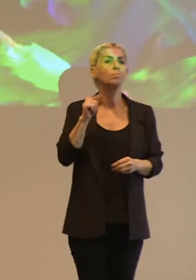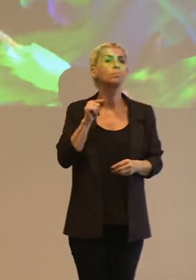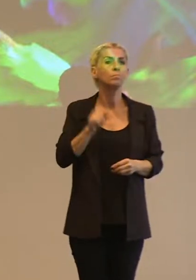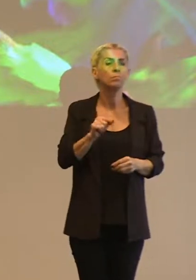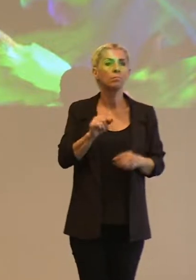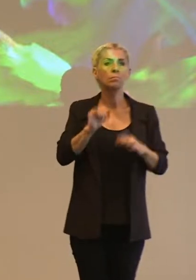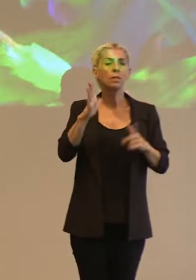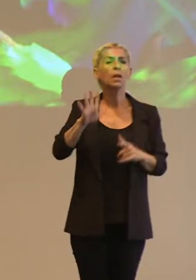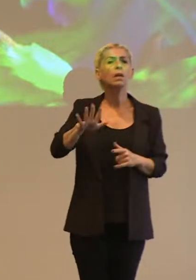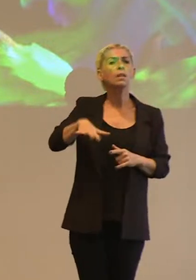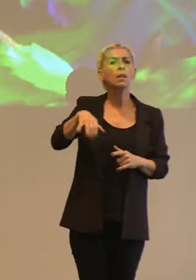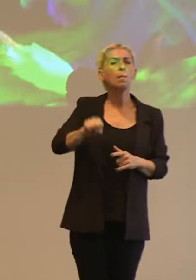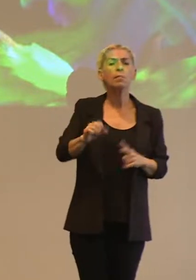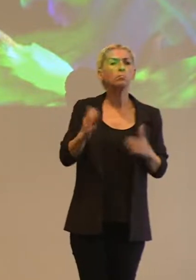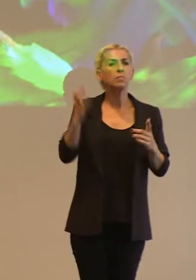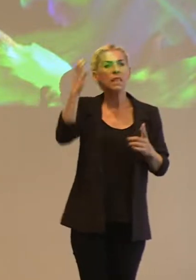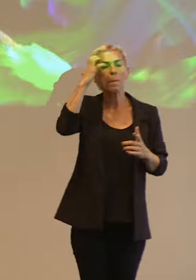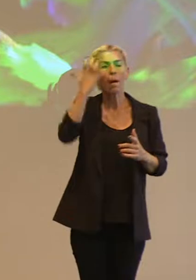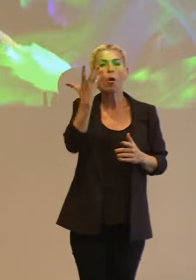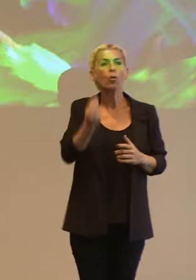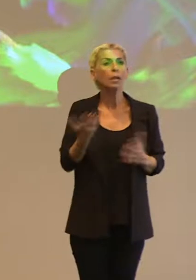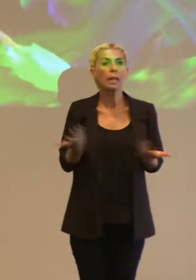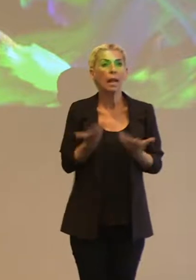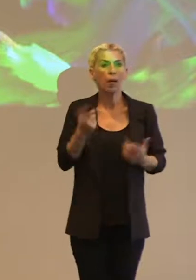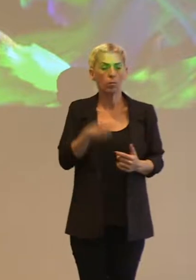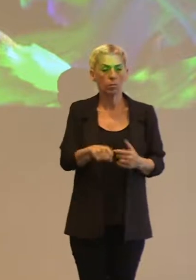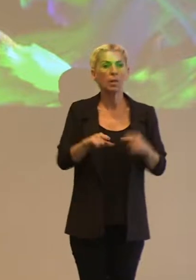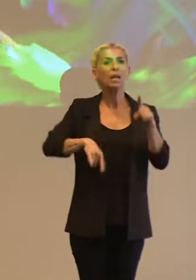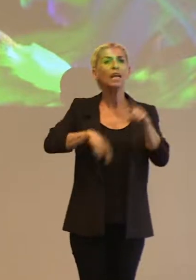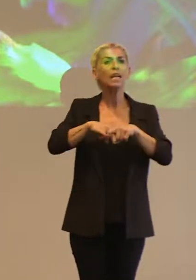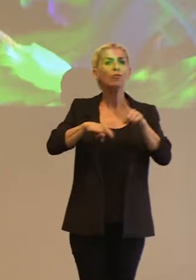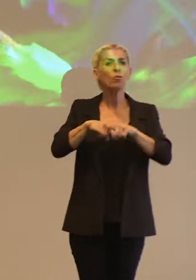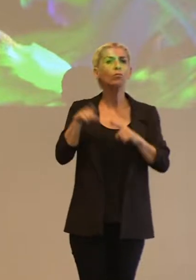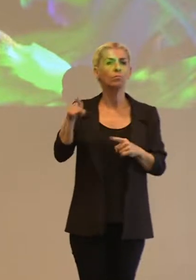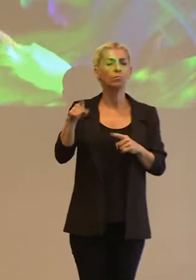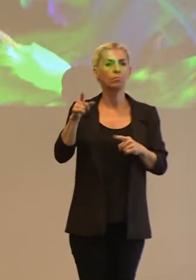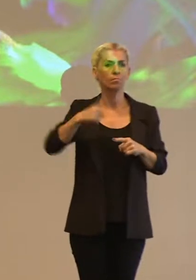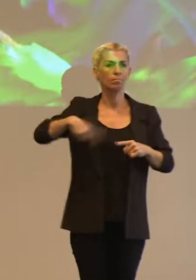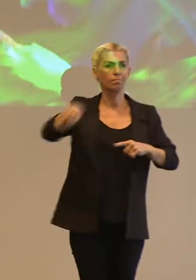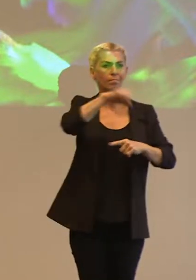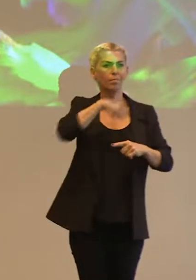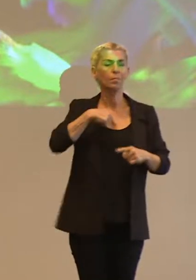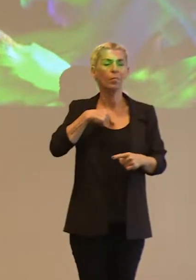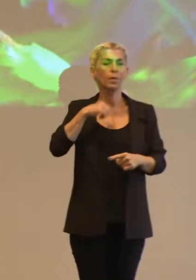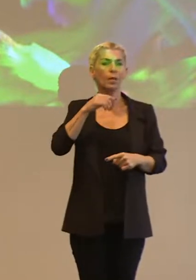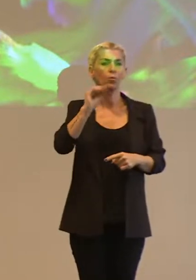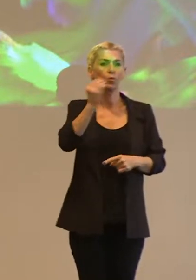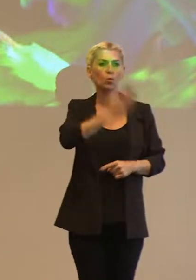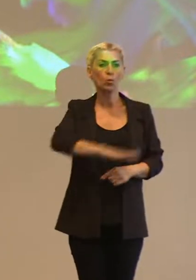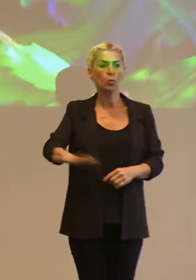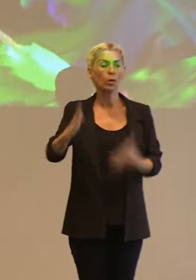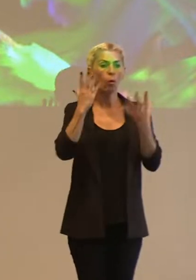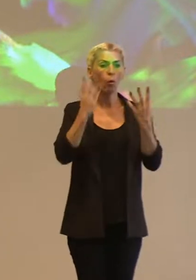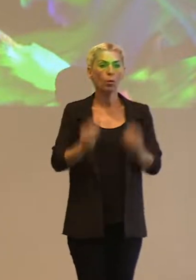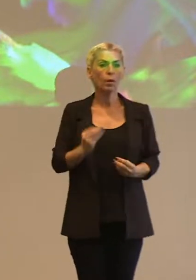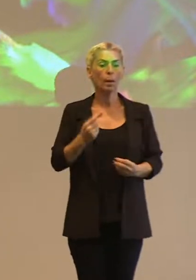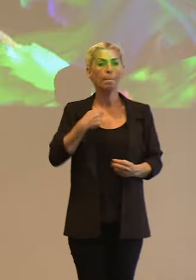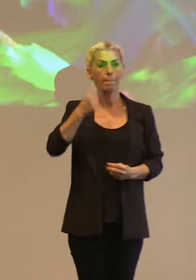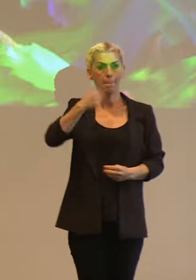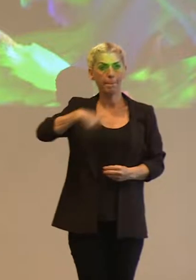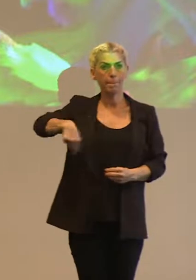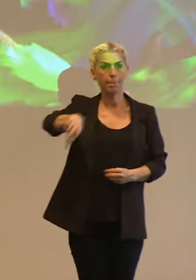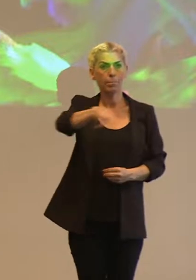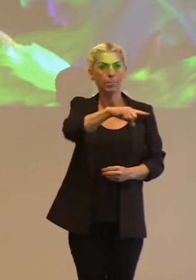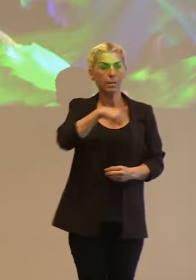so as of today what is the fundamental thing that changed our understanding as compared to previous